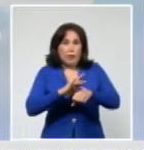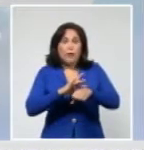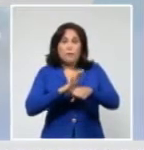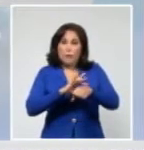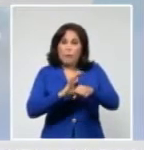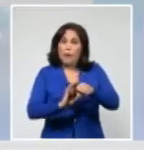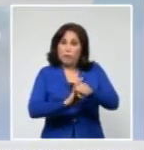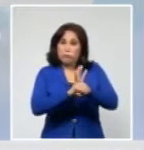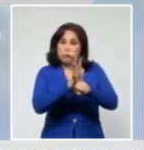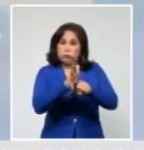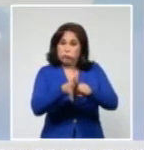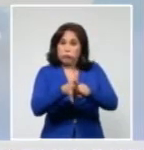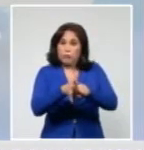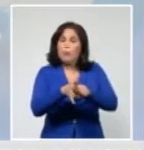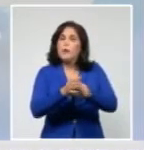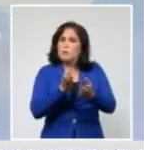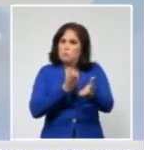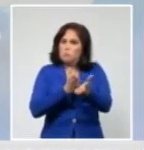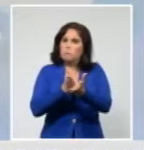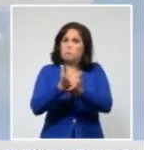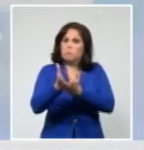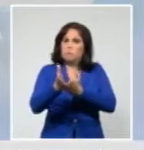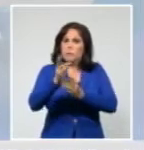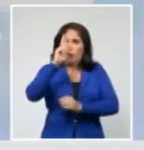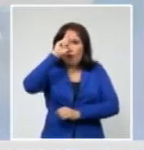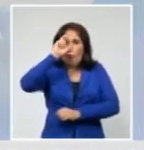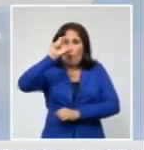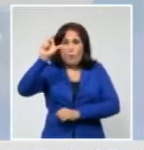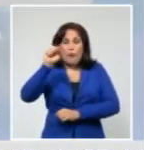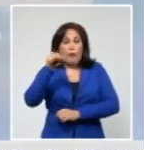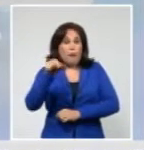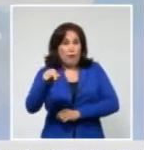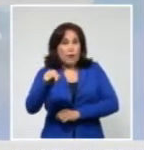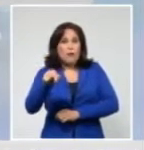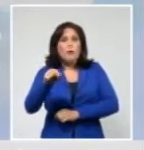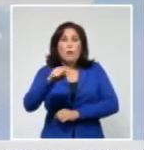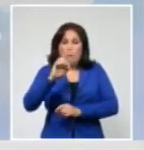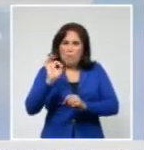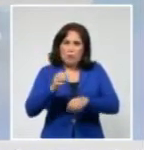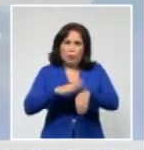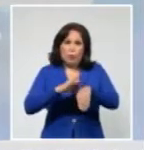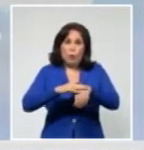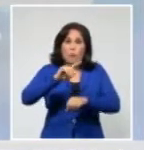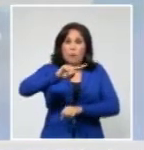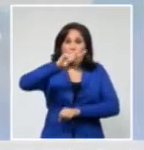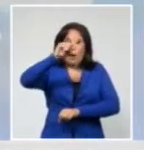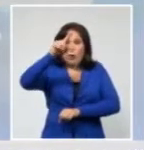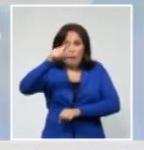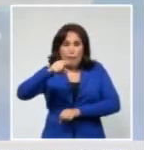656, or 13%, are active hospitalized cases.